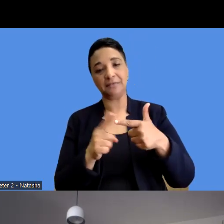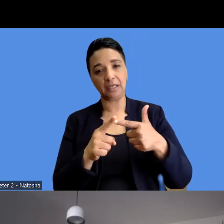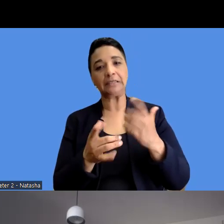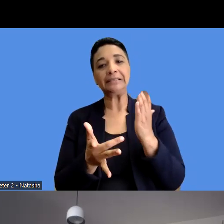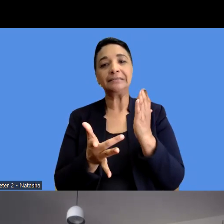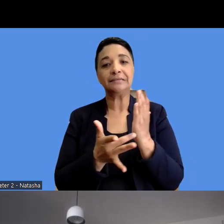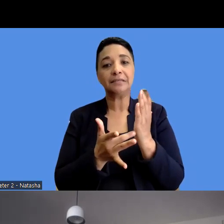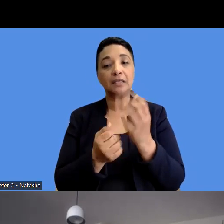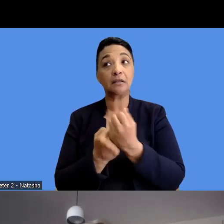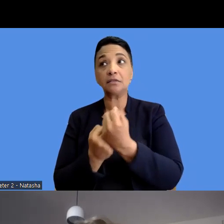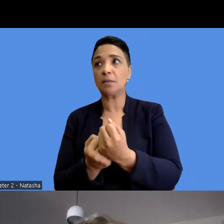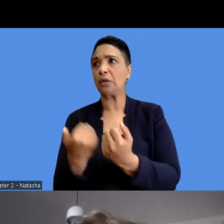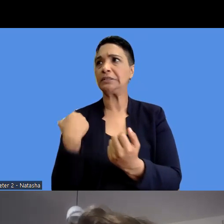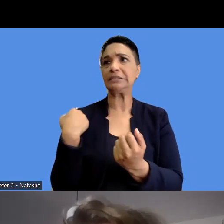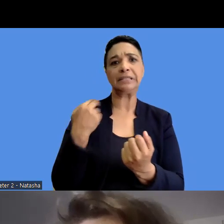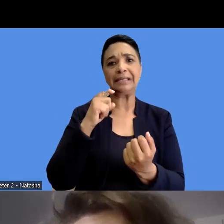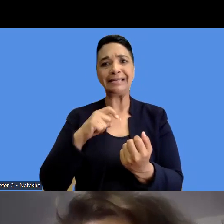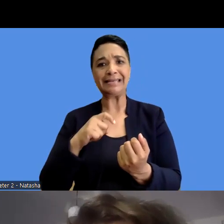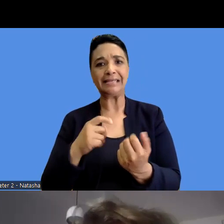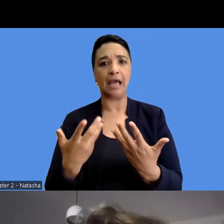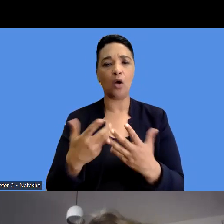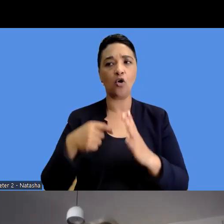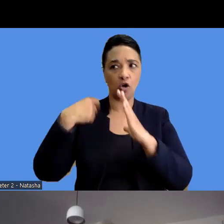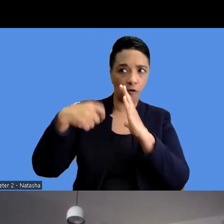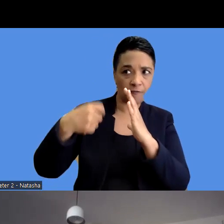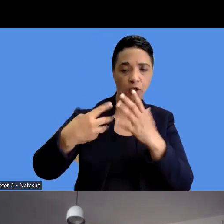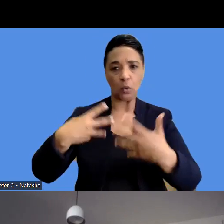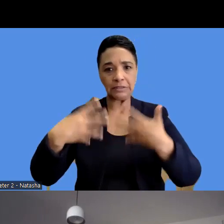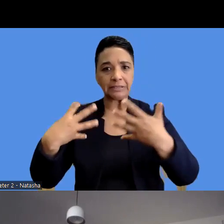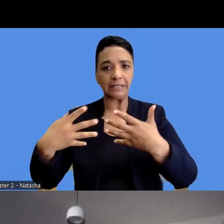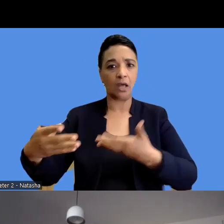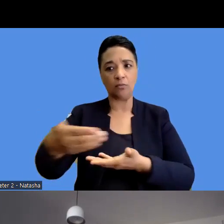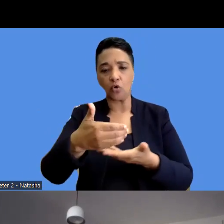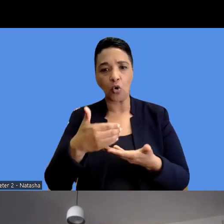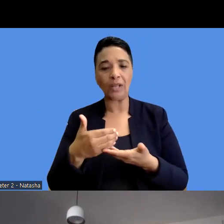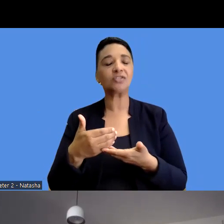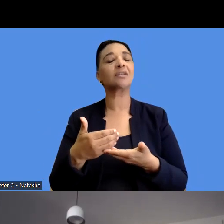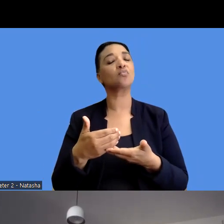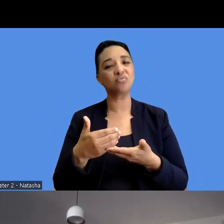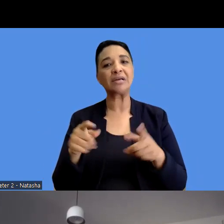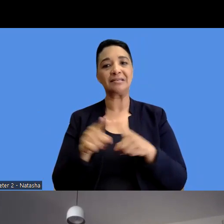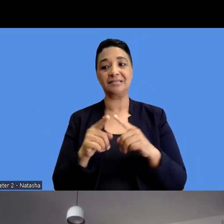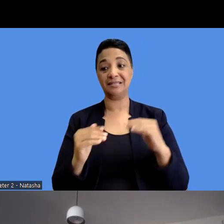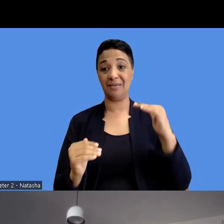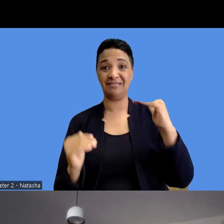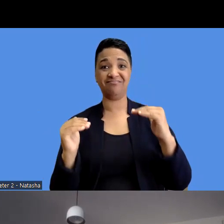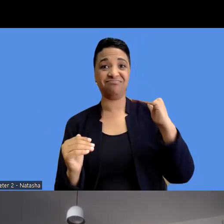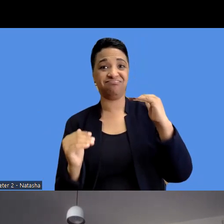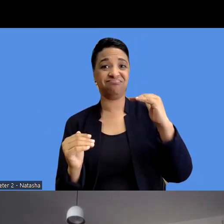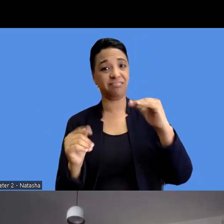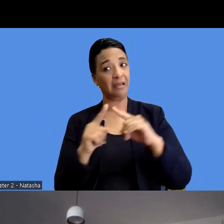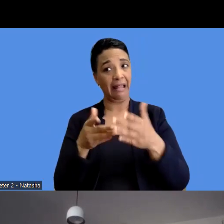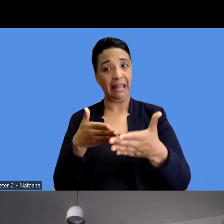support requests on reviewing data collection tools or other standards of sectors was really limited. So